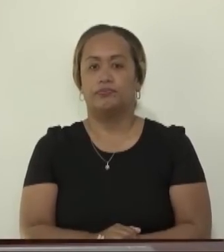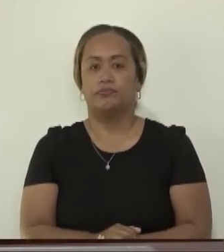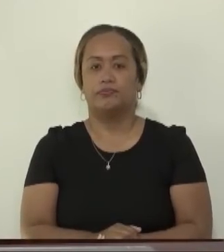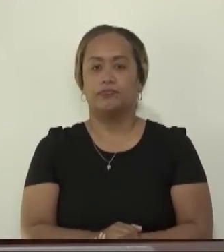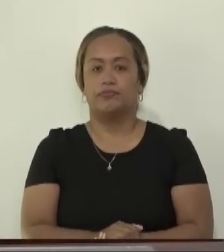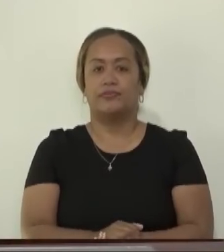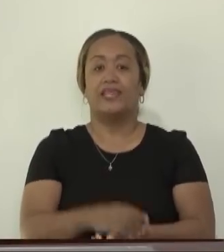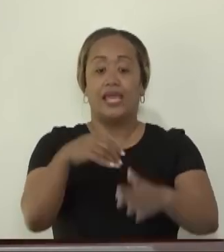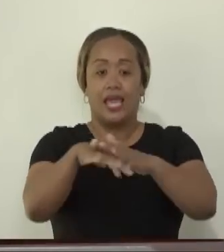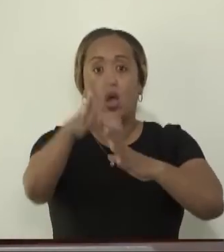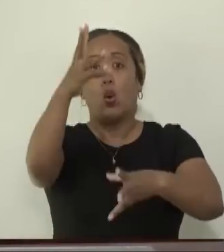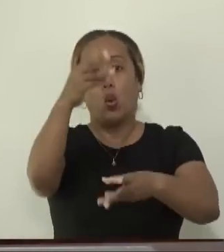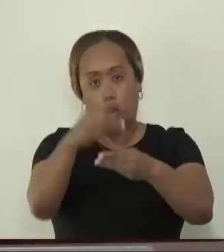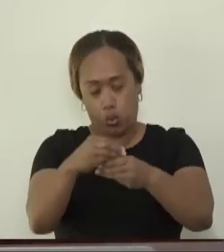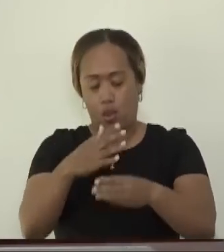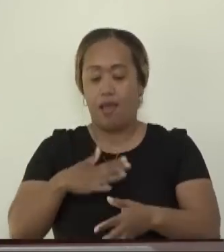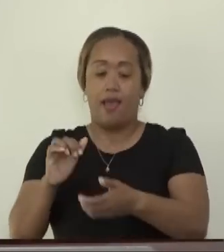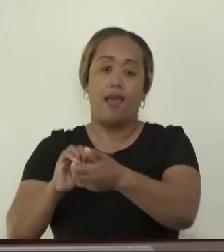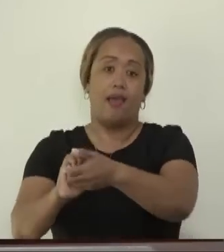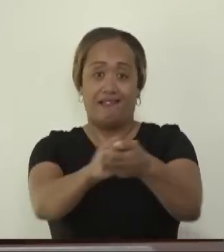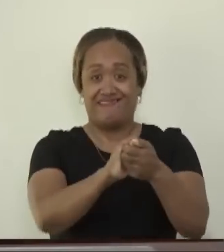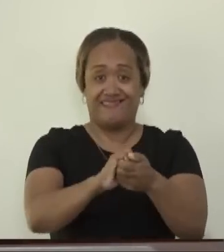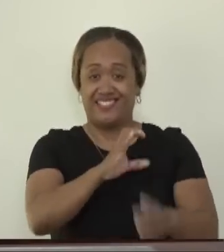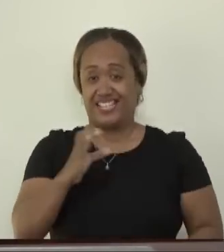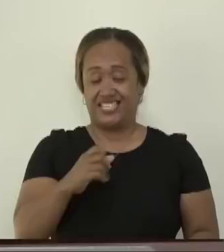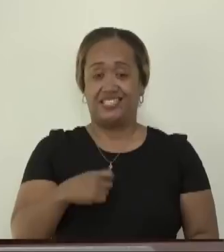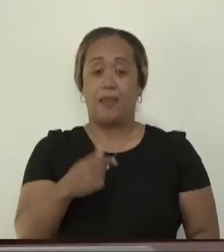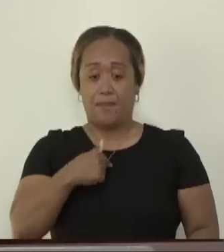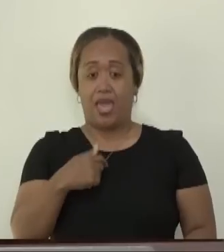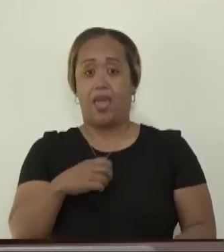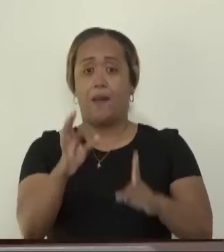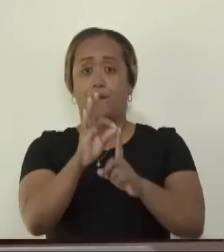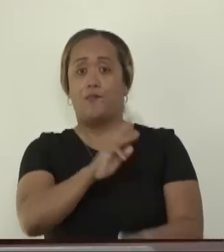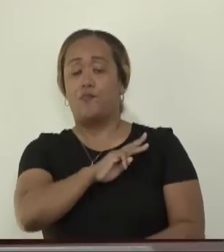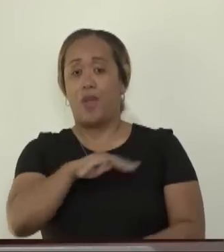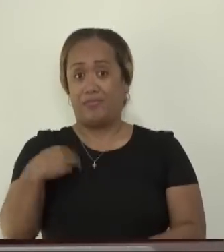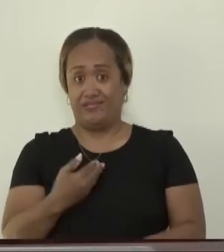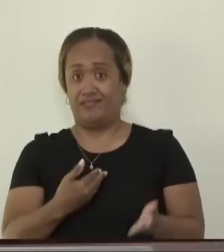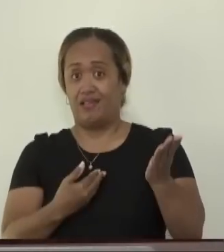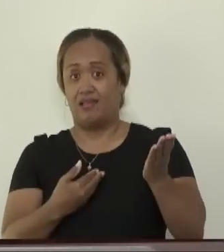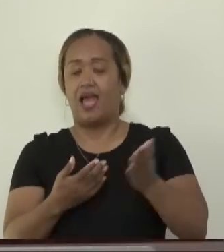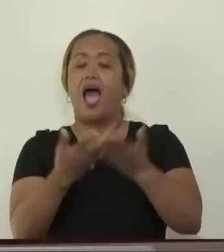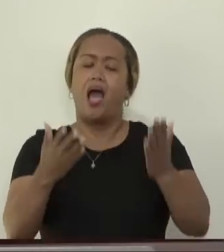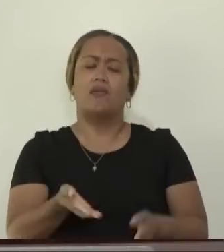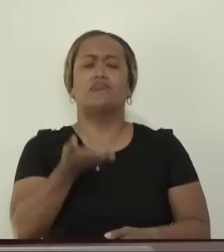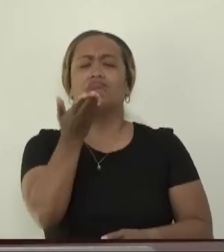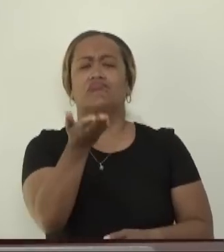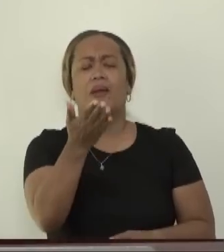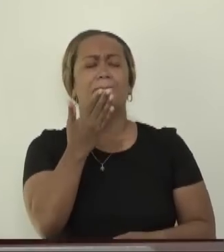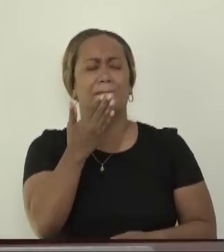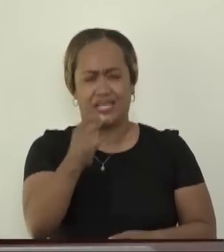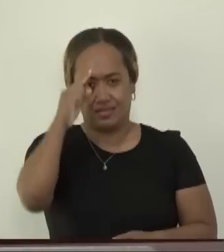In conclusion, my fellow citizens, as your Prime Minister, I plead once again for your